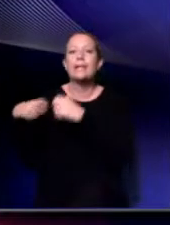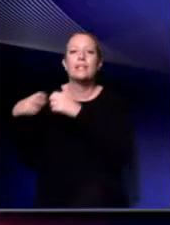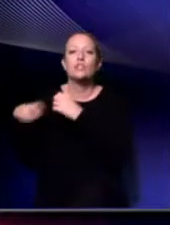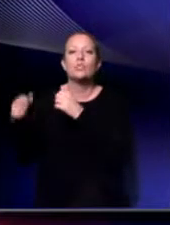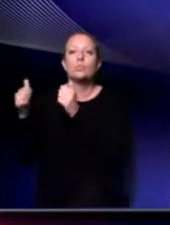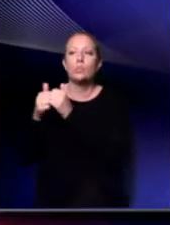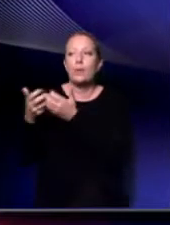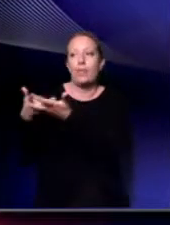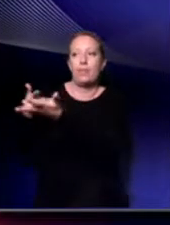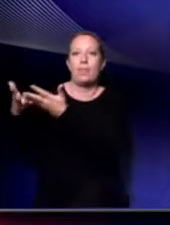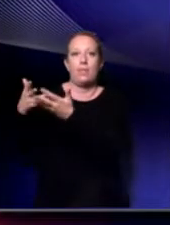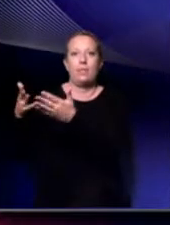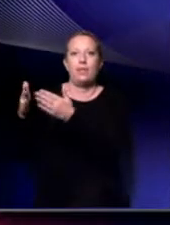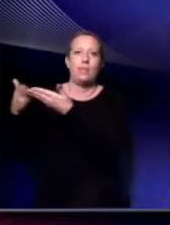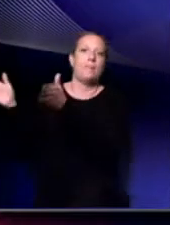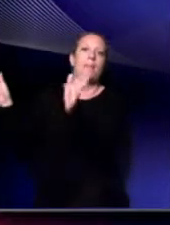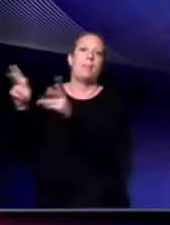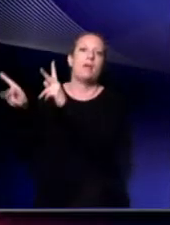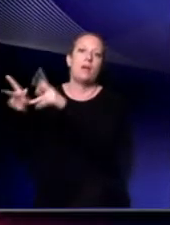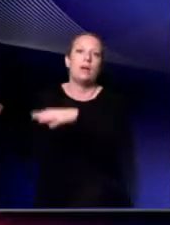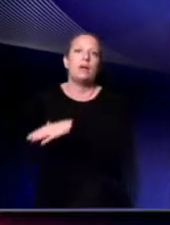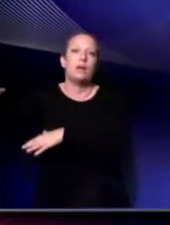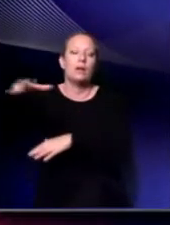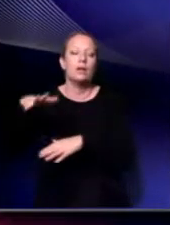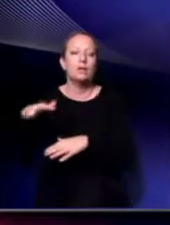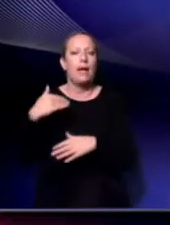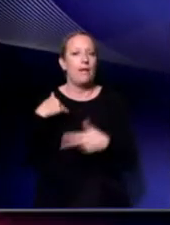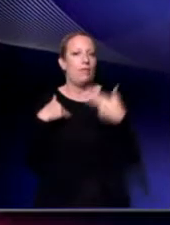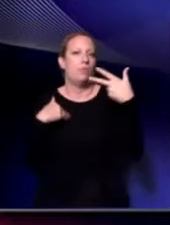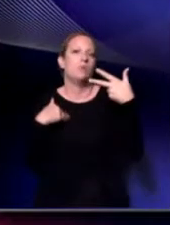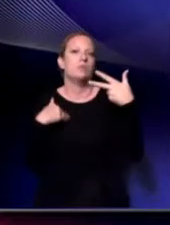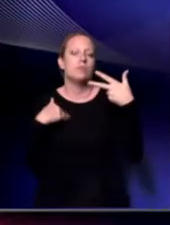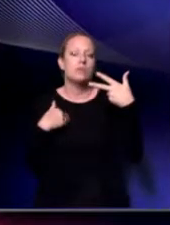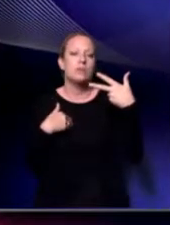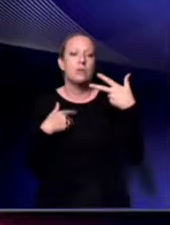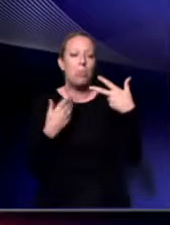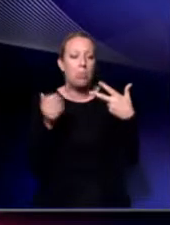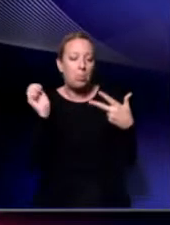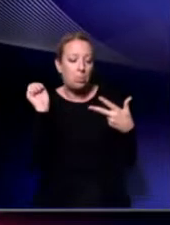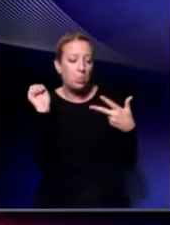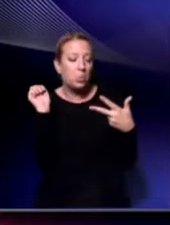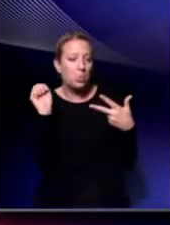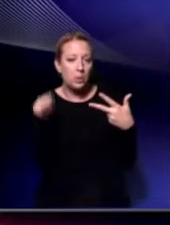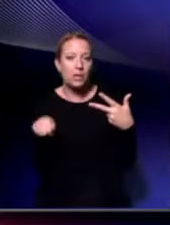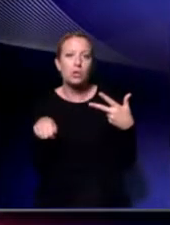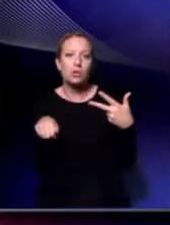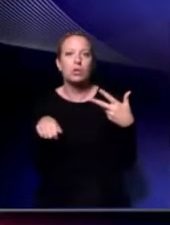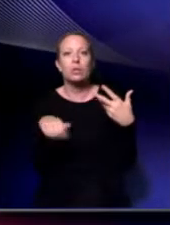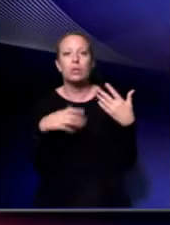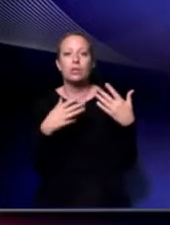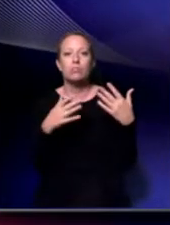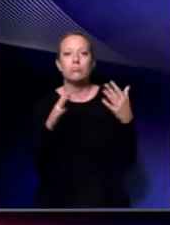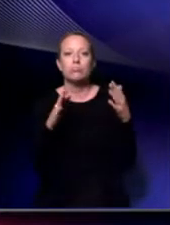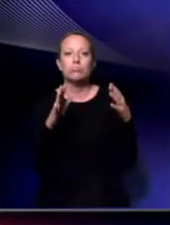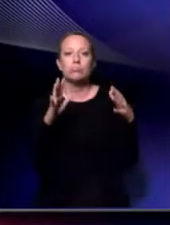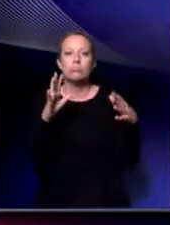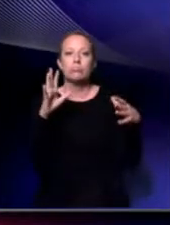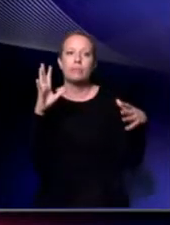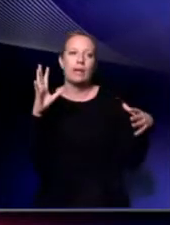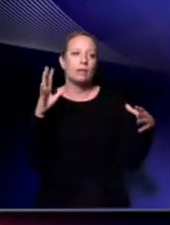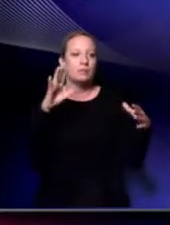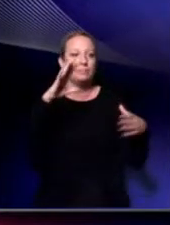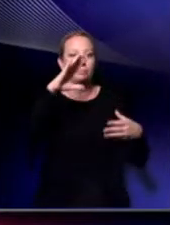In looking at those existing policies, it seems to me that we can combine several of the policies that involve